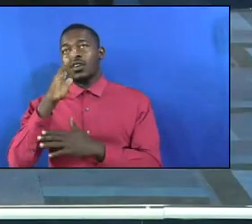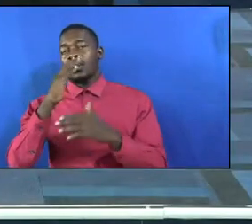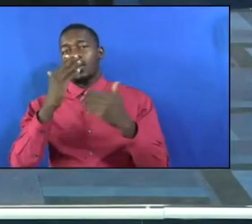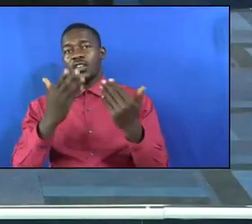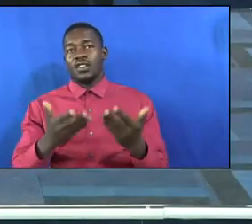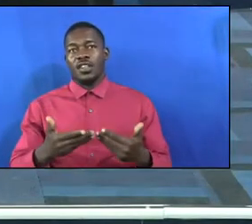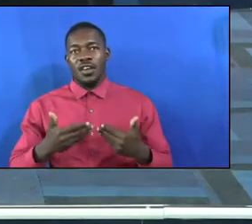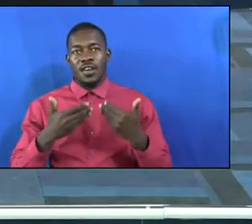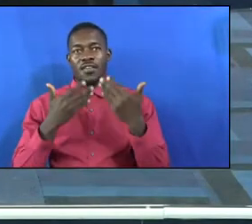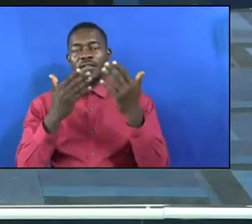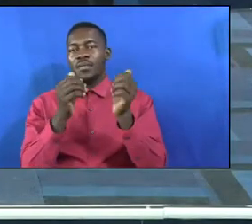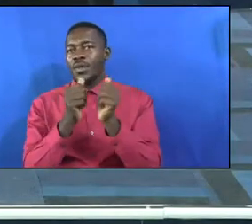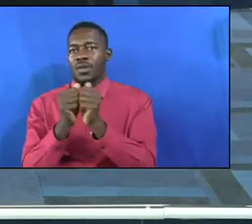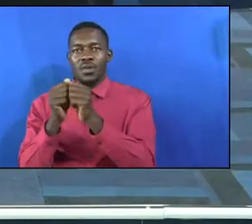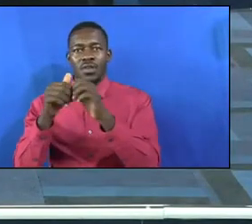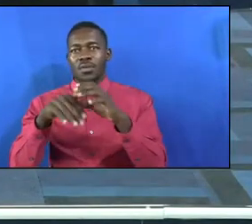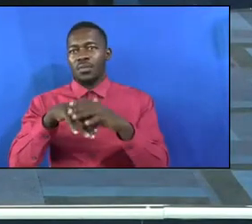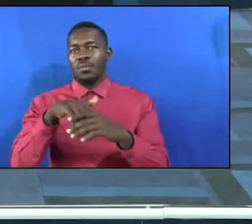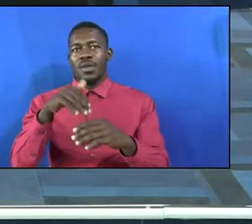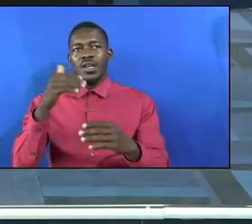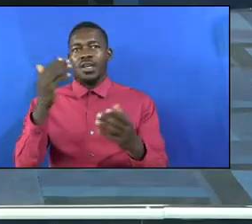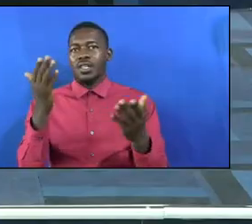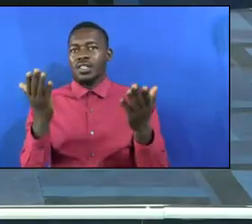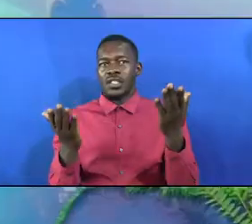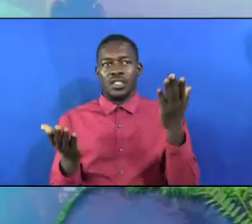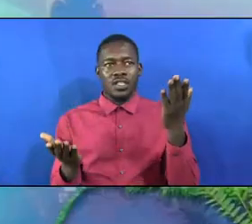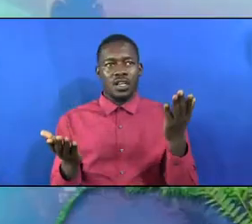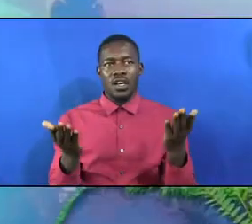That God gave without